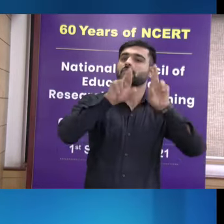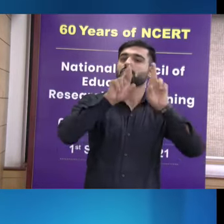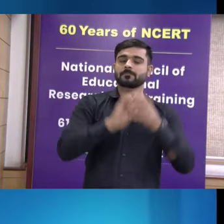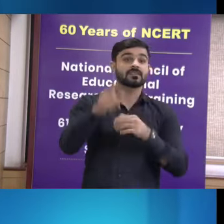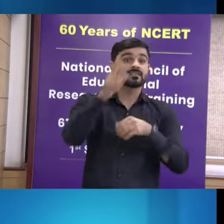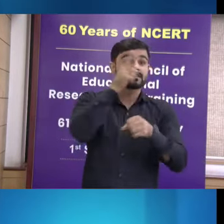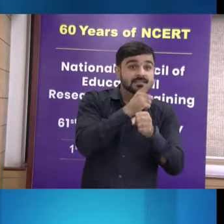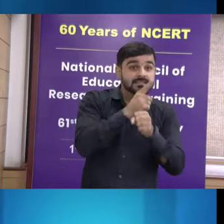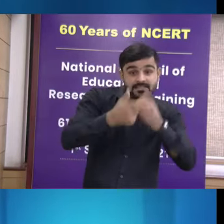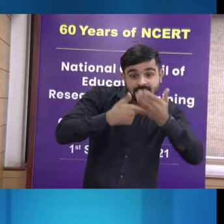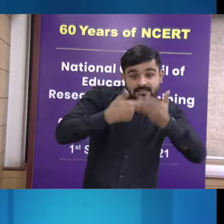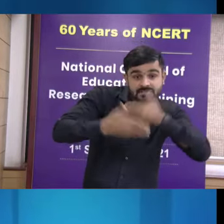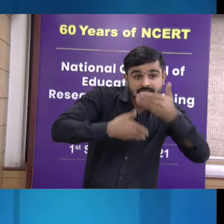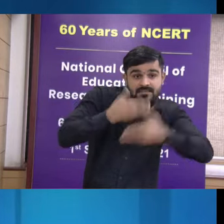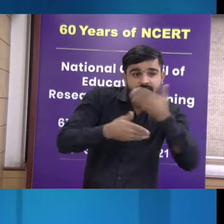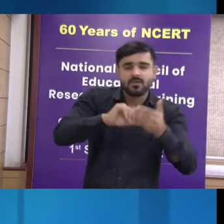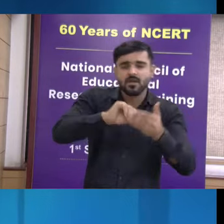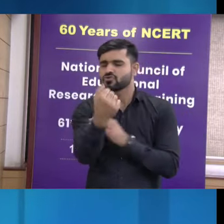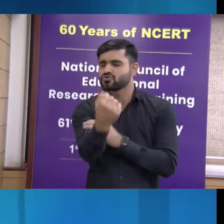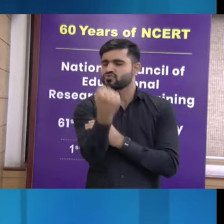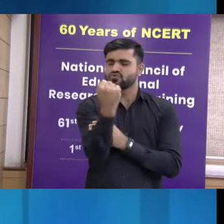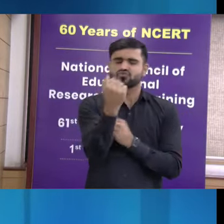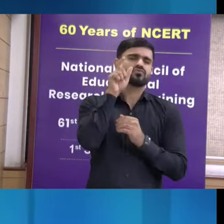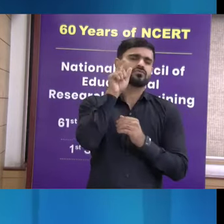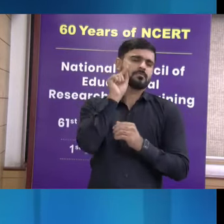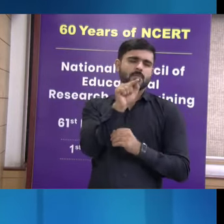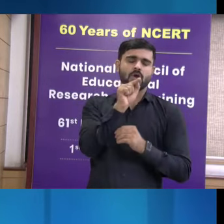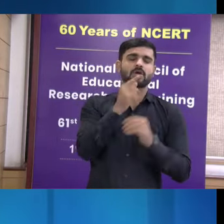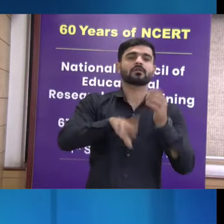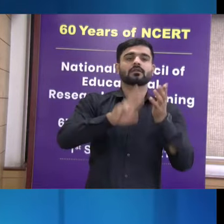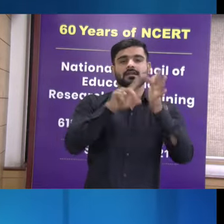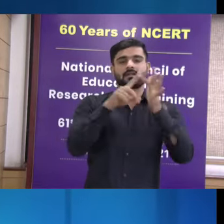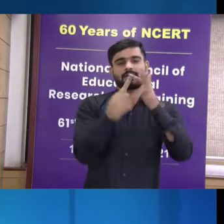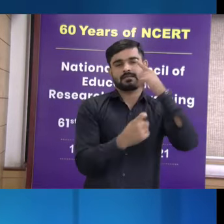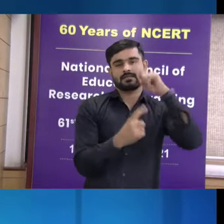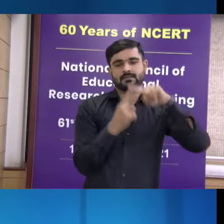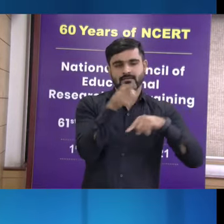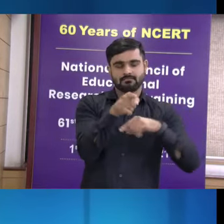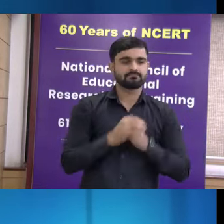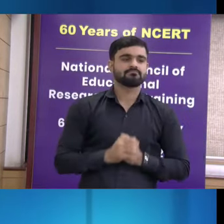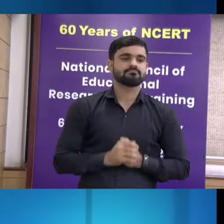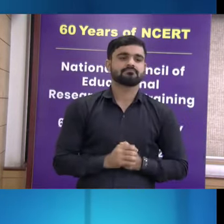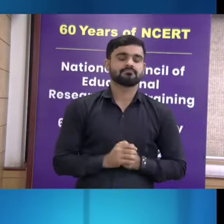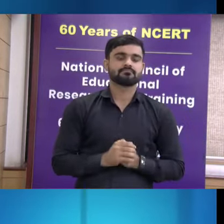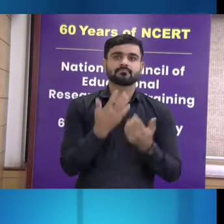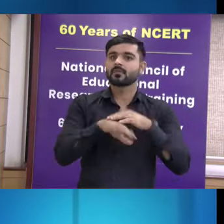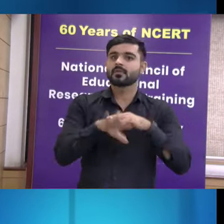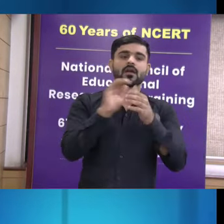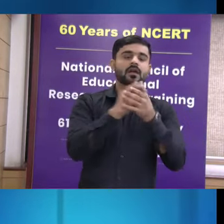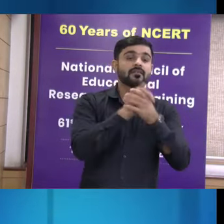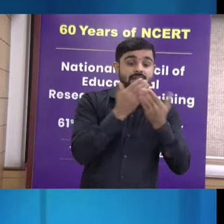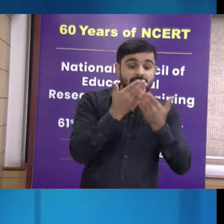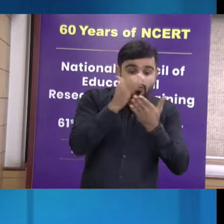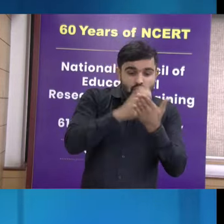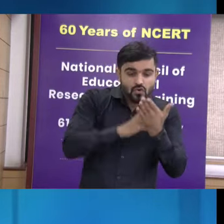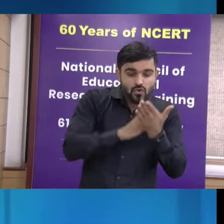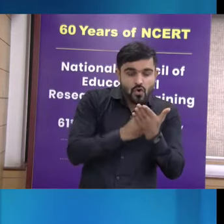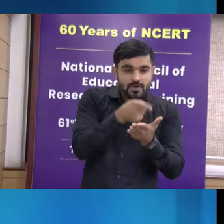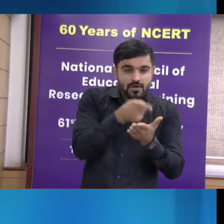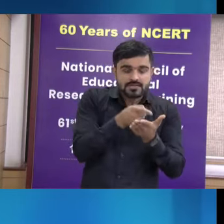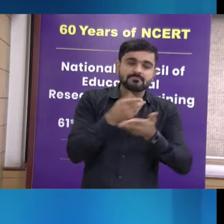Teacher training has been another strong area of NCERT with the different courses which are being